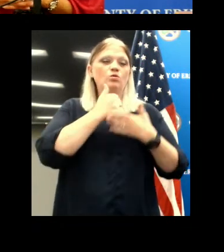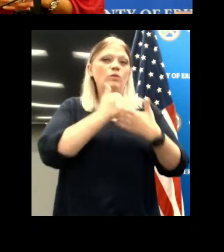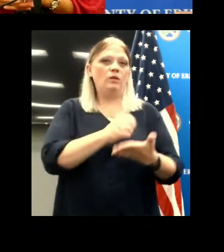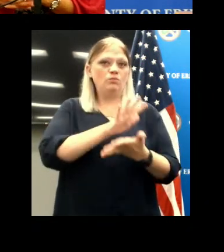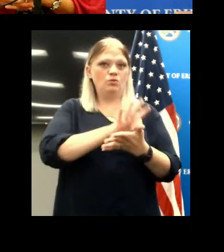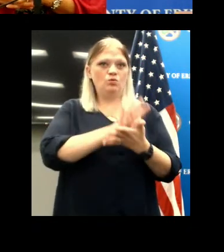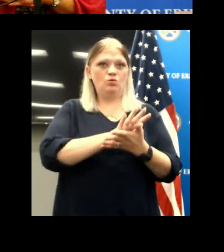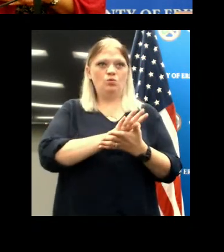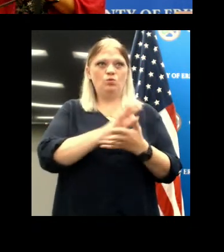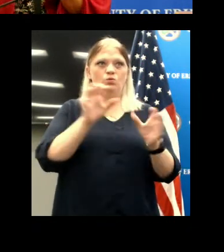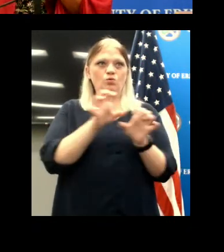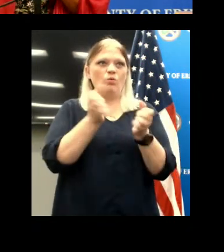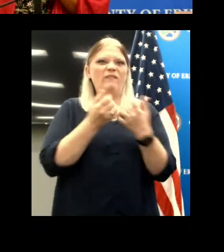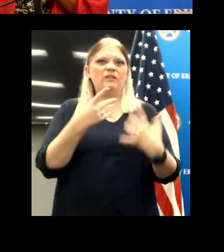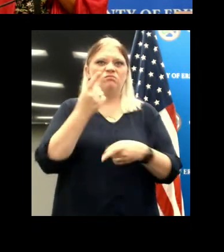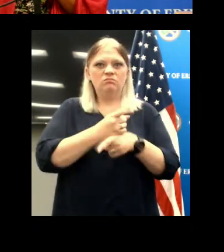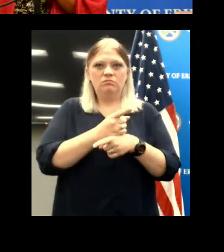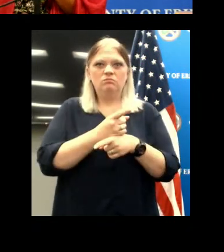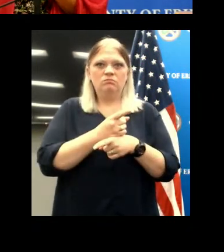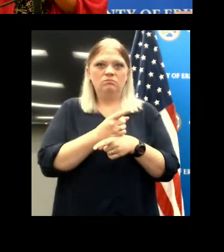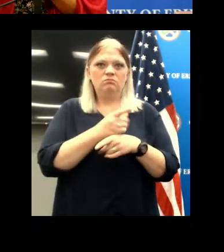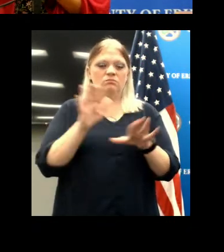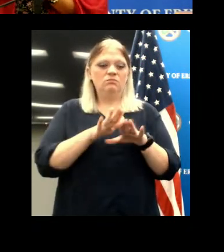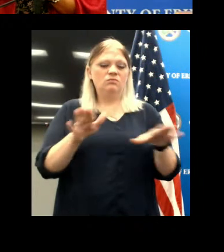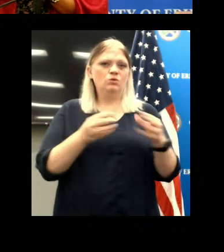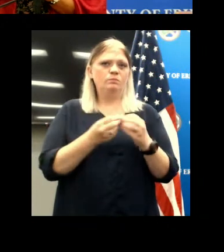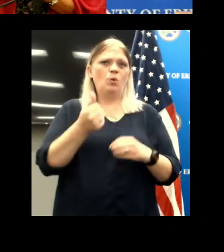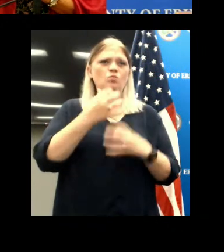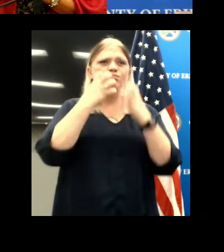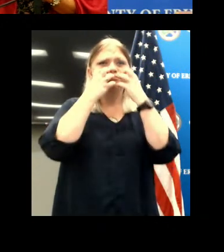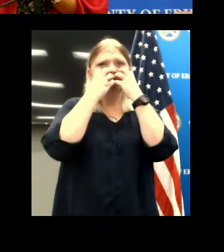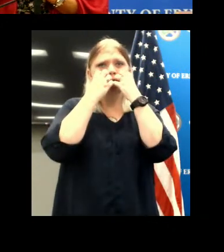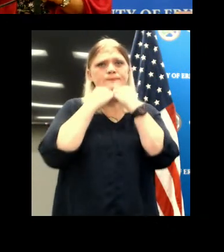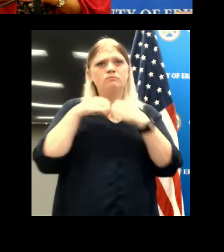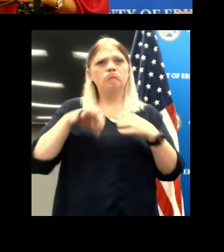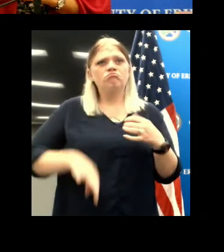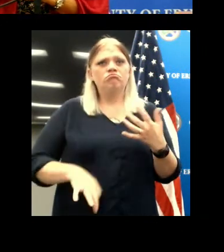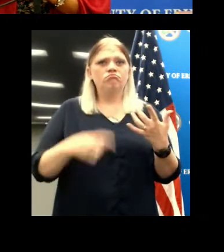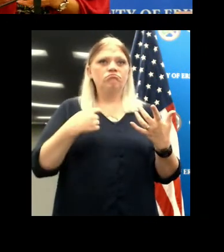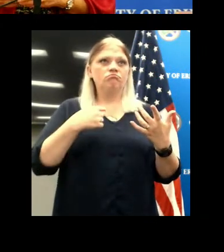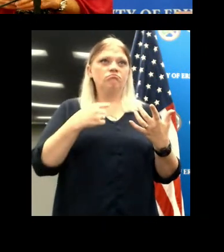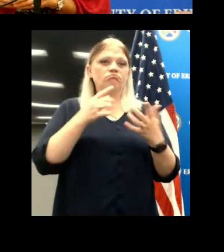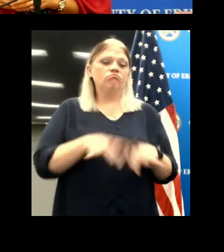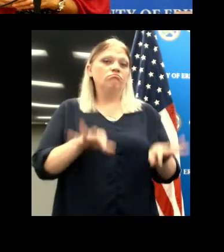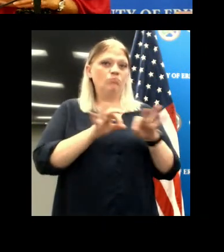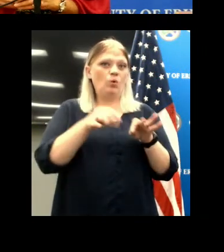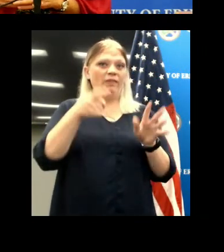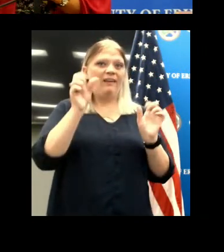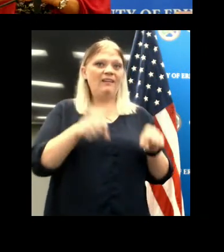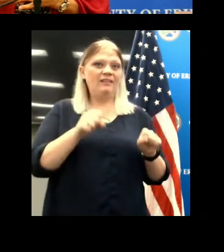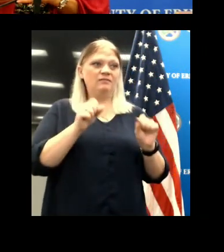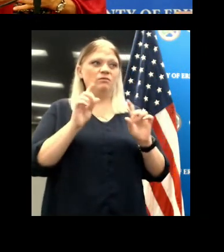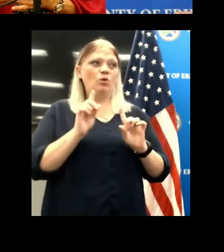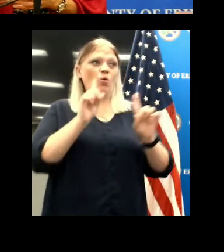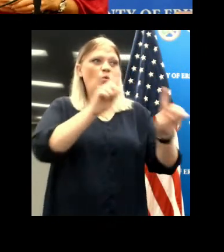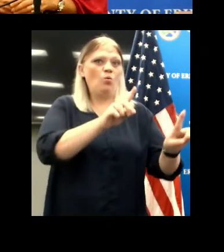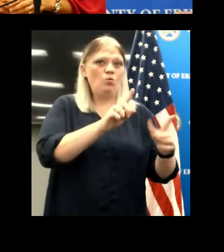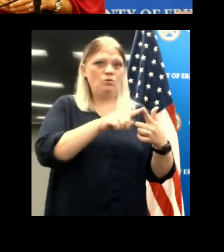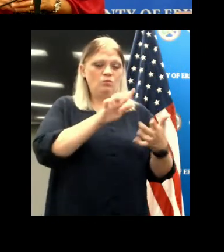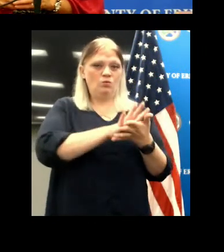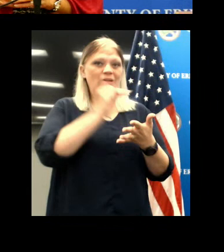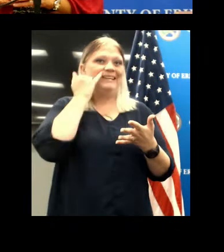it right. Our children are our most precious assets, and it's really important that they're able to return to school if it's